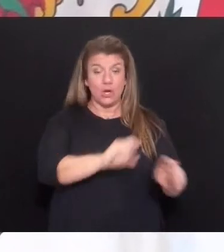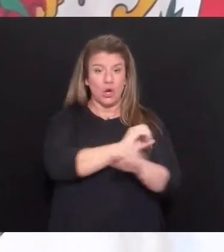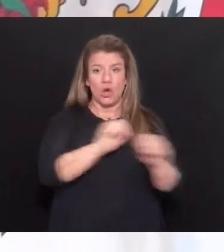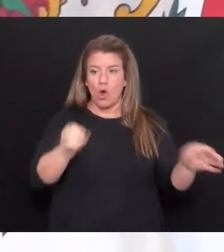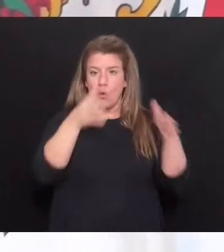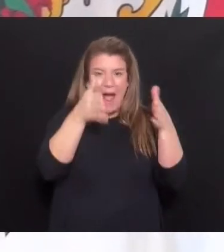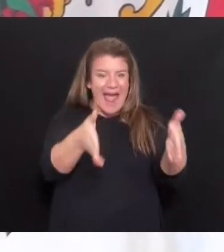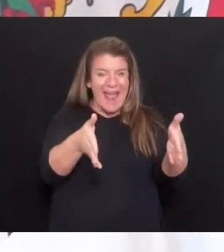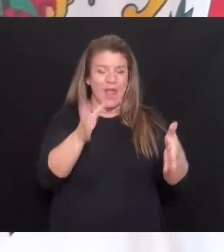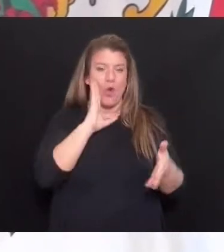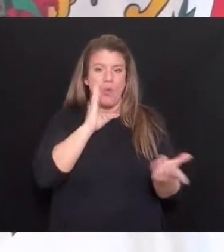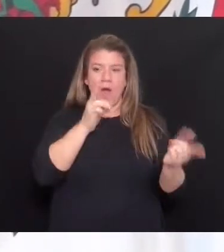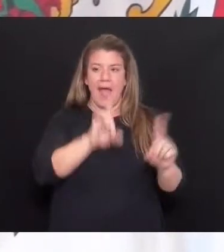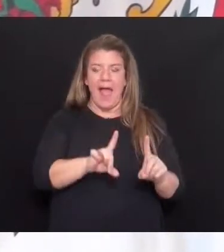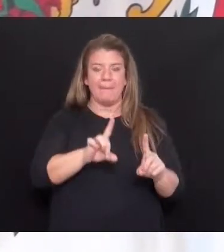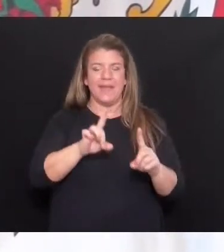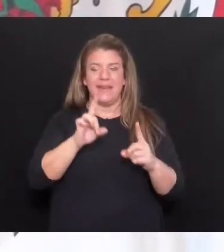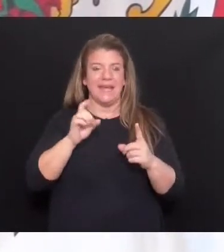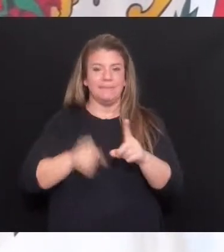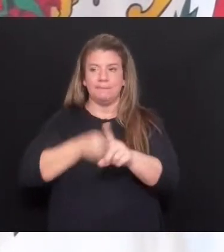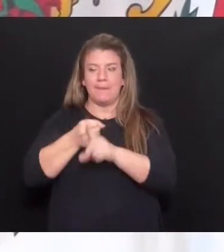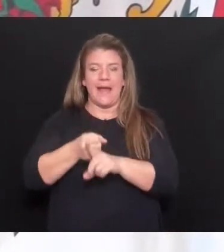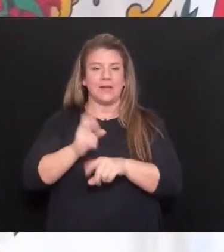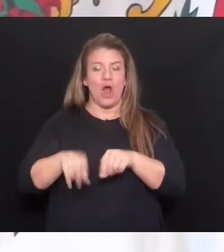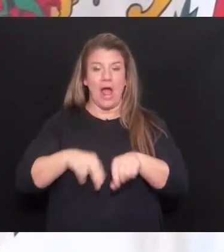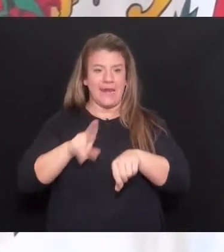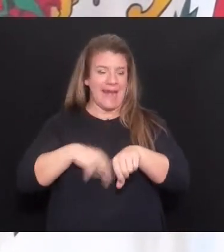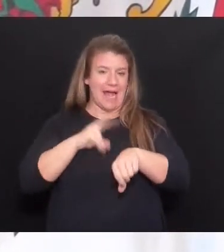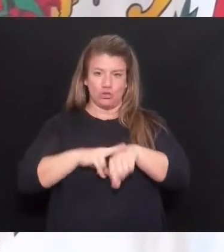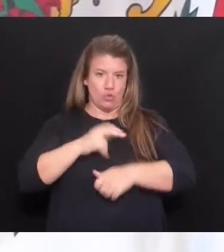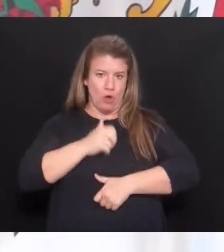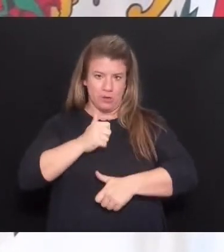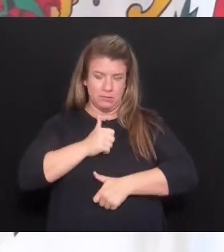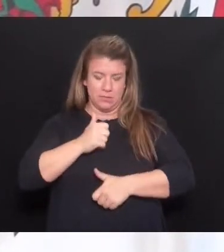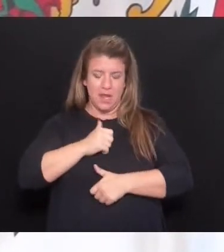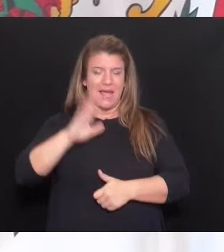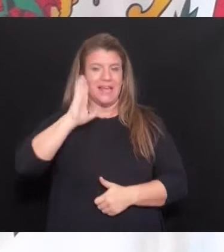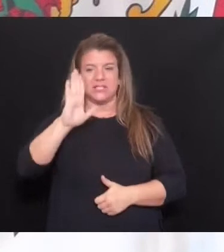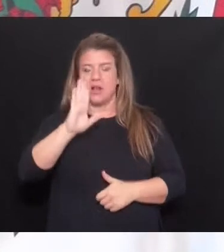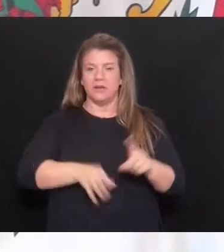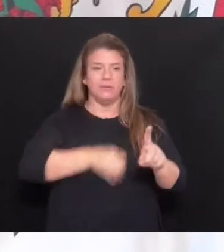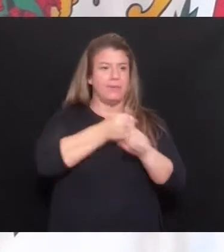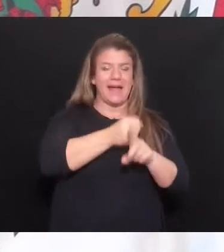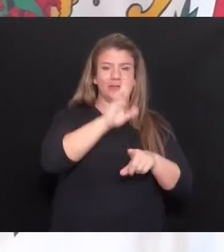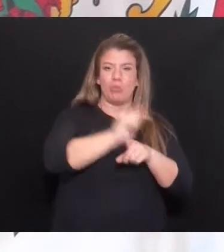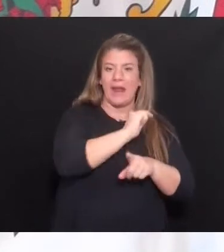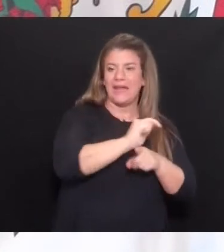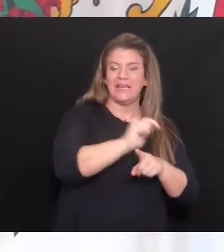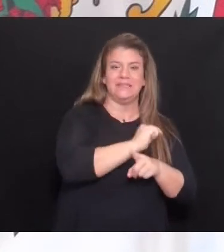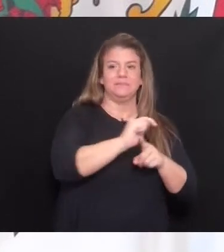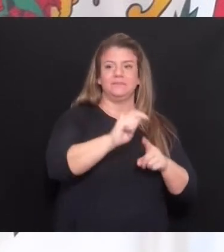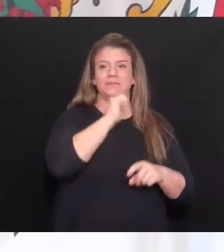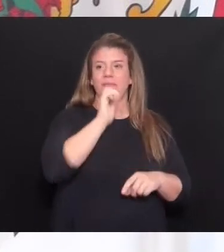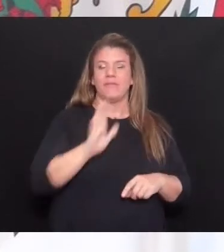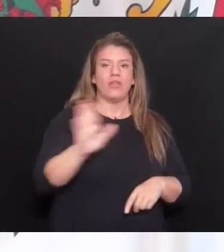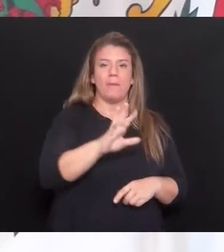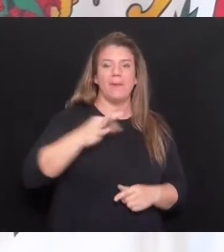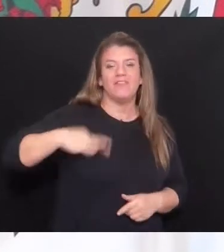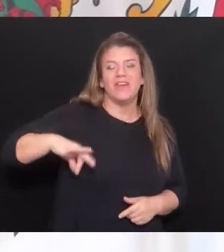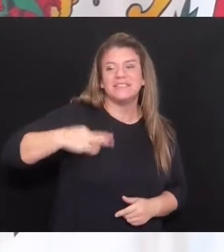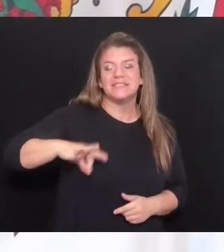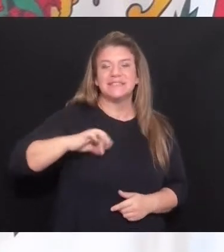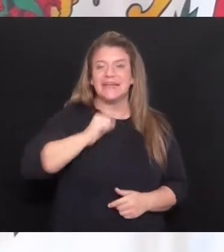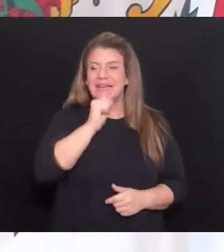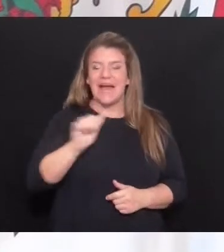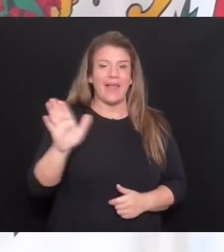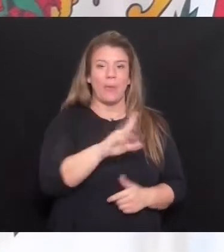on this earth that it's going to affect our National Guard. It's not going to affect their training. It's not going to affect their benefits. It's not going to